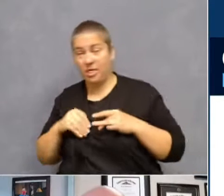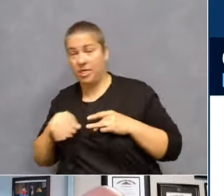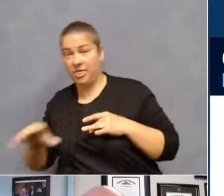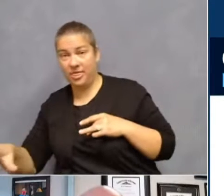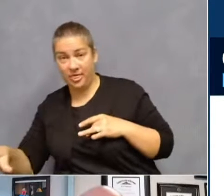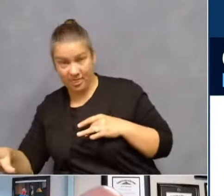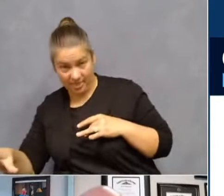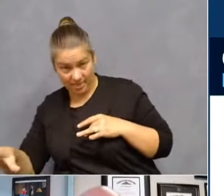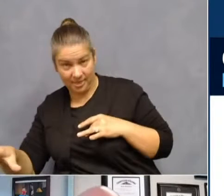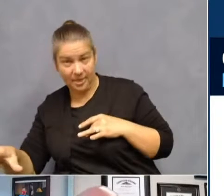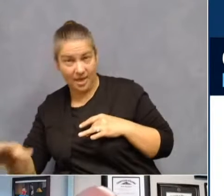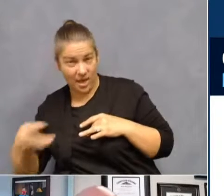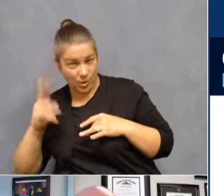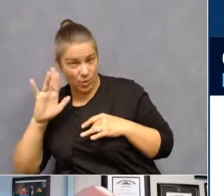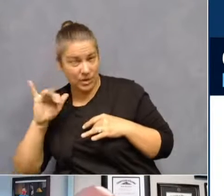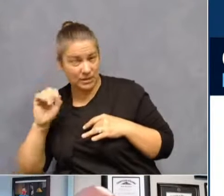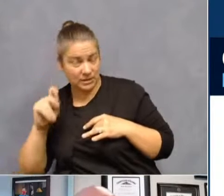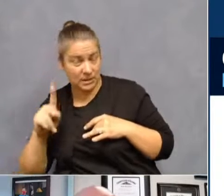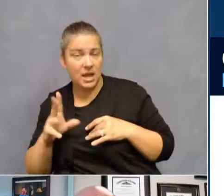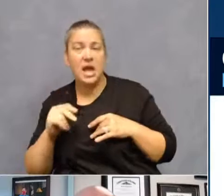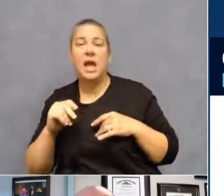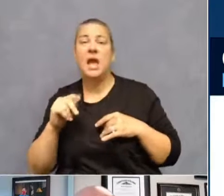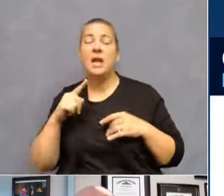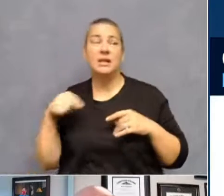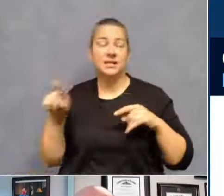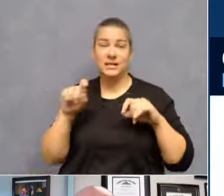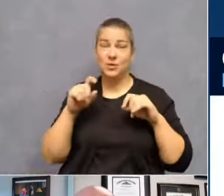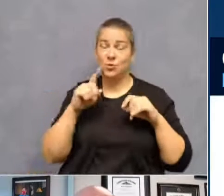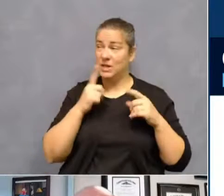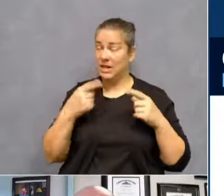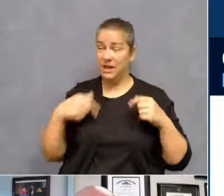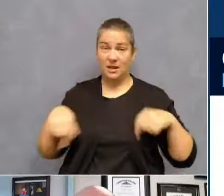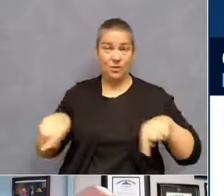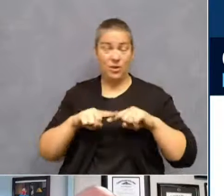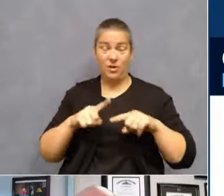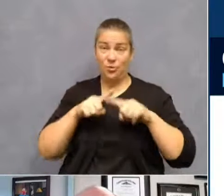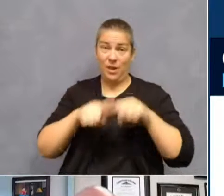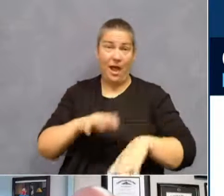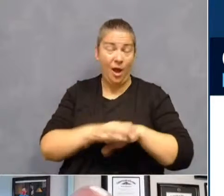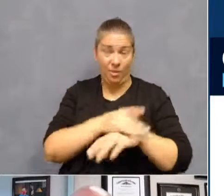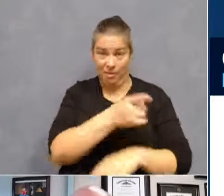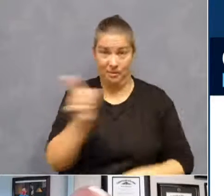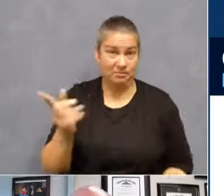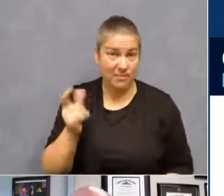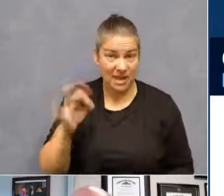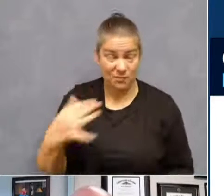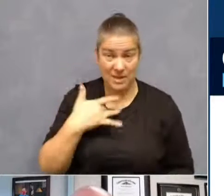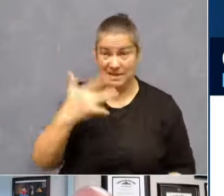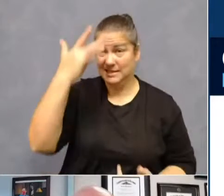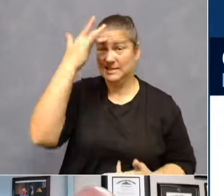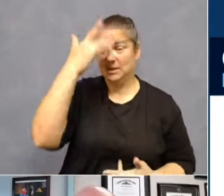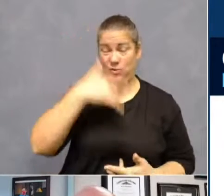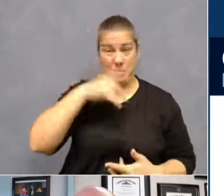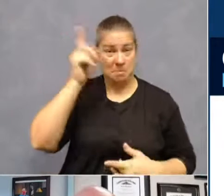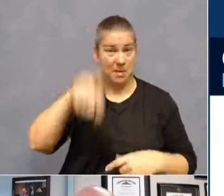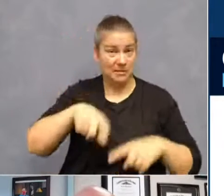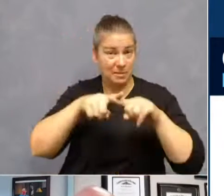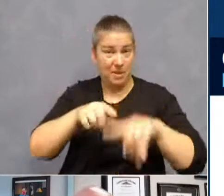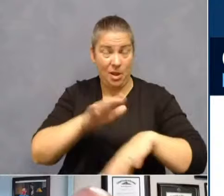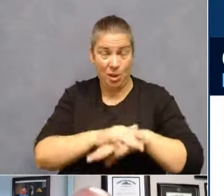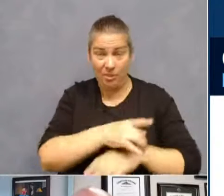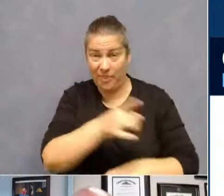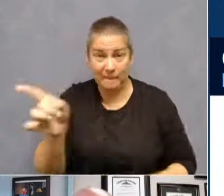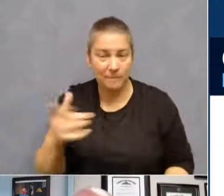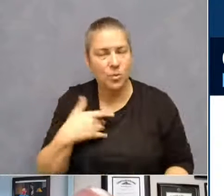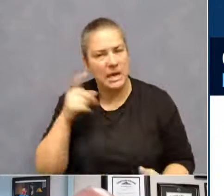three, all of society is relying on these people to take care of us should we get sick. And so they need to go first. After that,